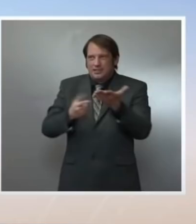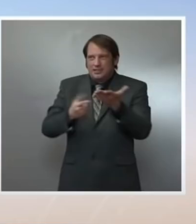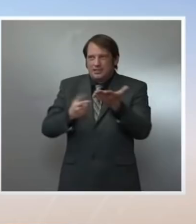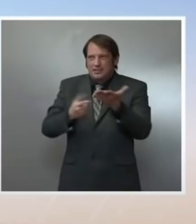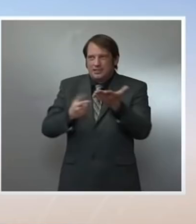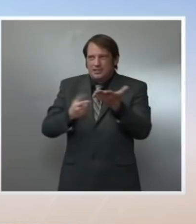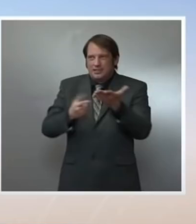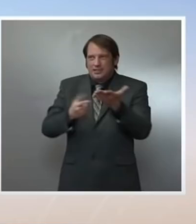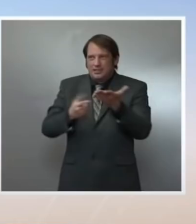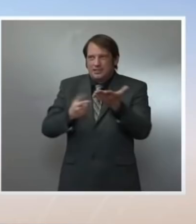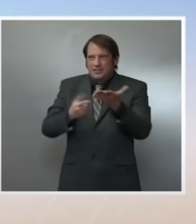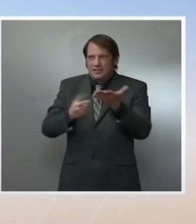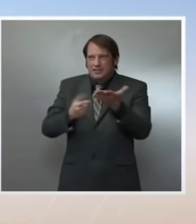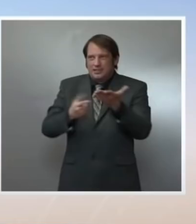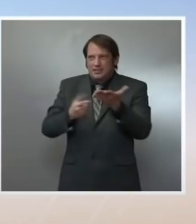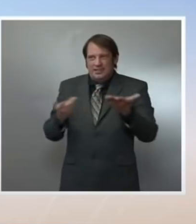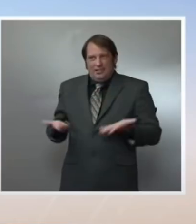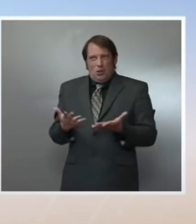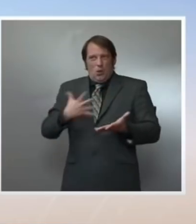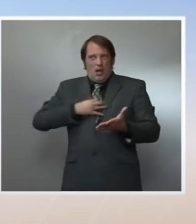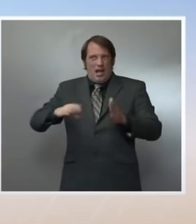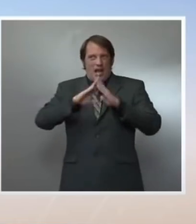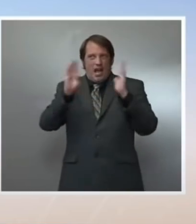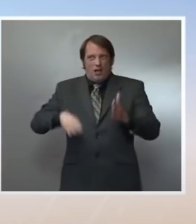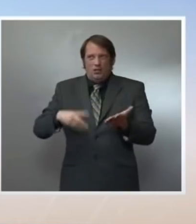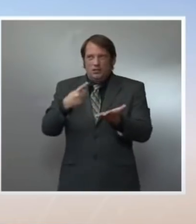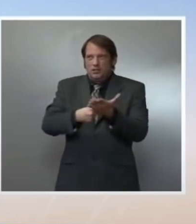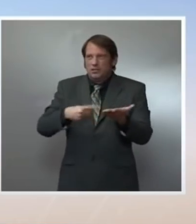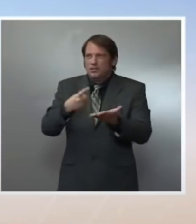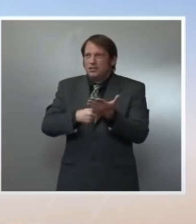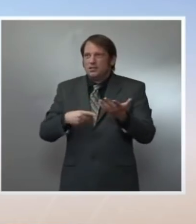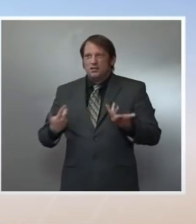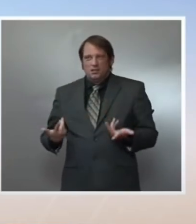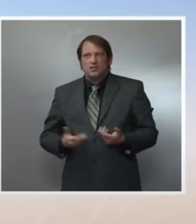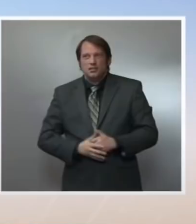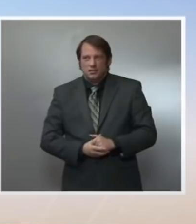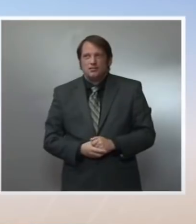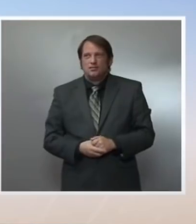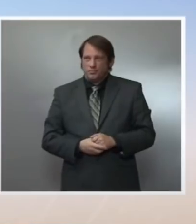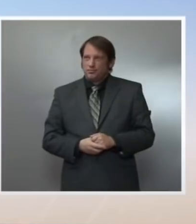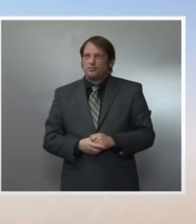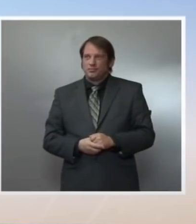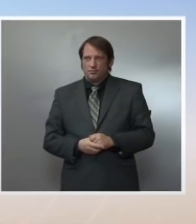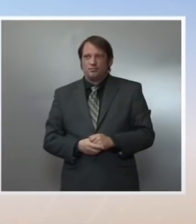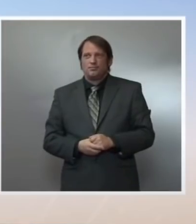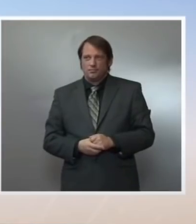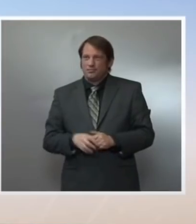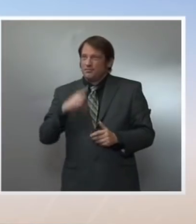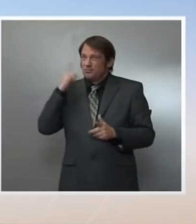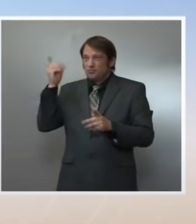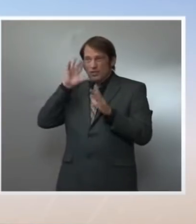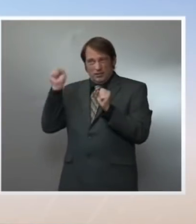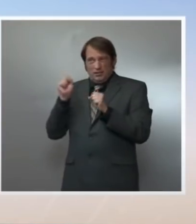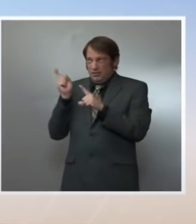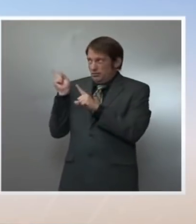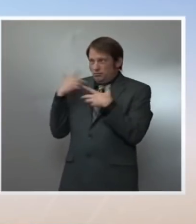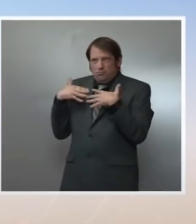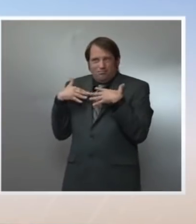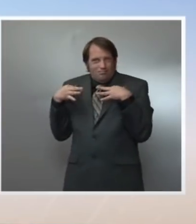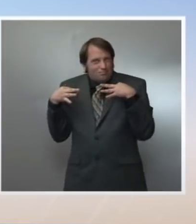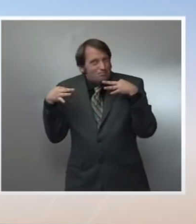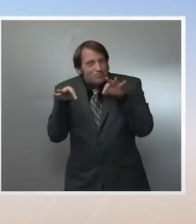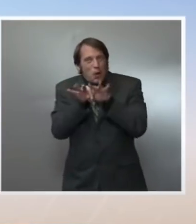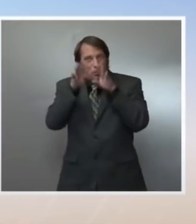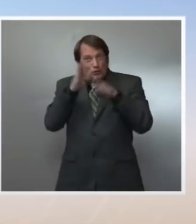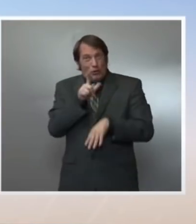we do like the word czar in the United States. I really don't know why. The United States, which is the most important factor. on legislation just a few weeks ago, I asked the president if he was